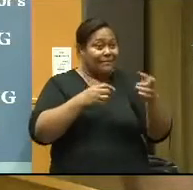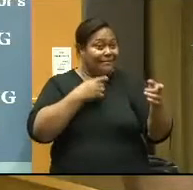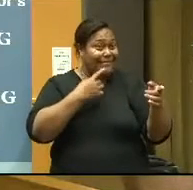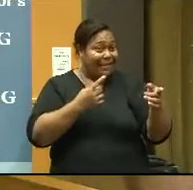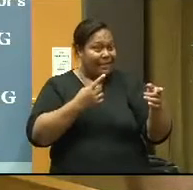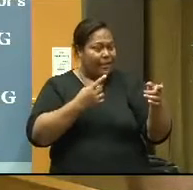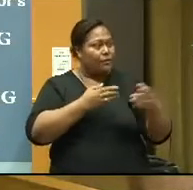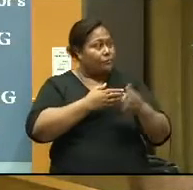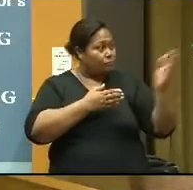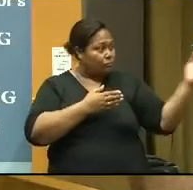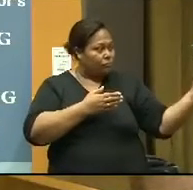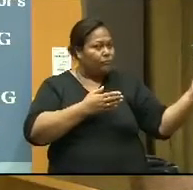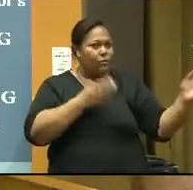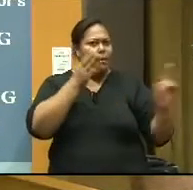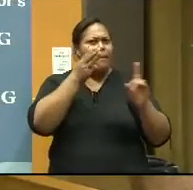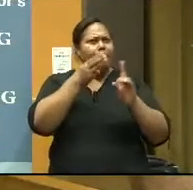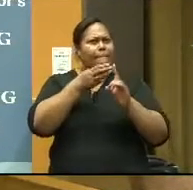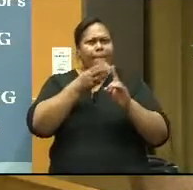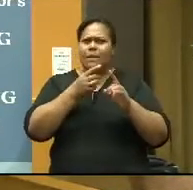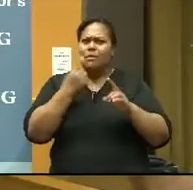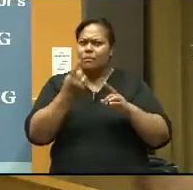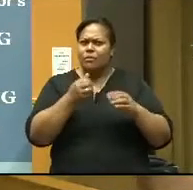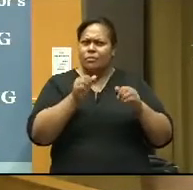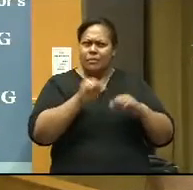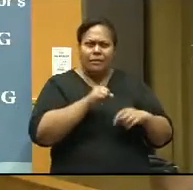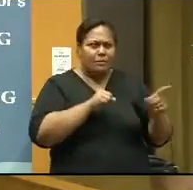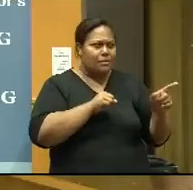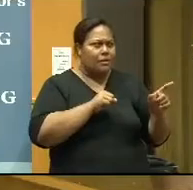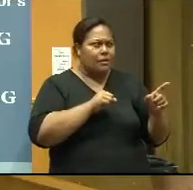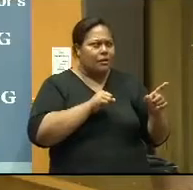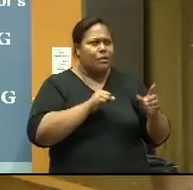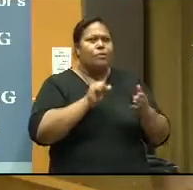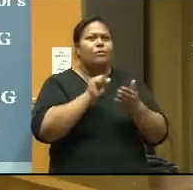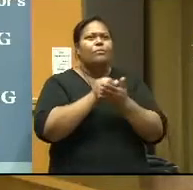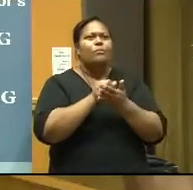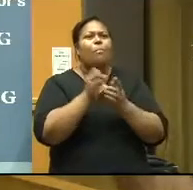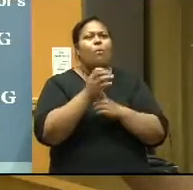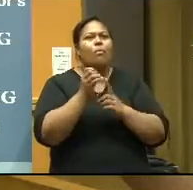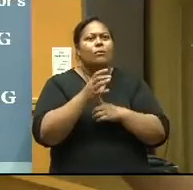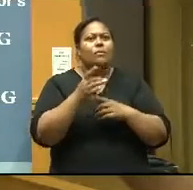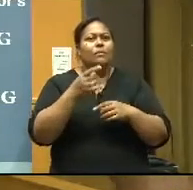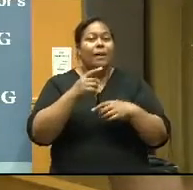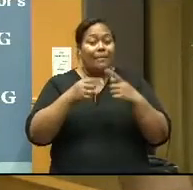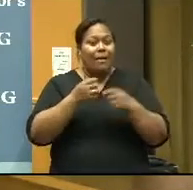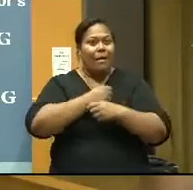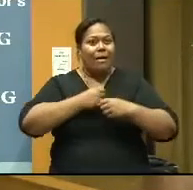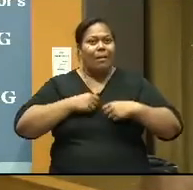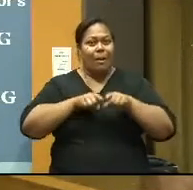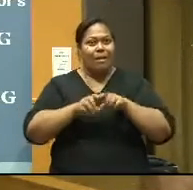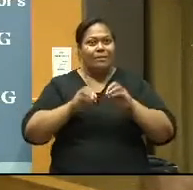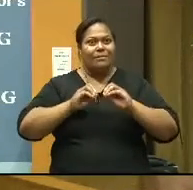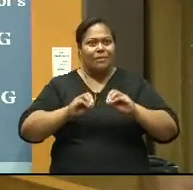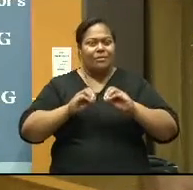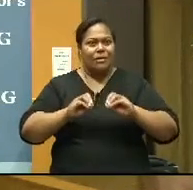a very key element of our learning and teaching. and an area that has